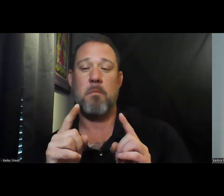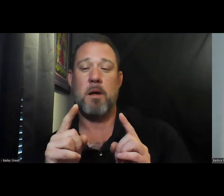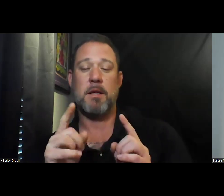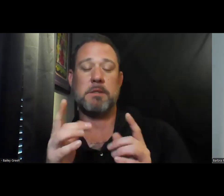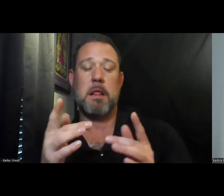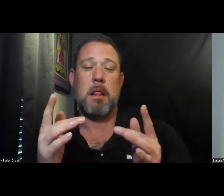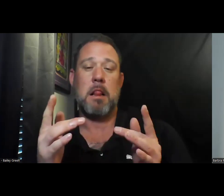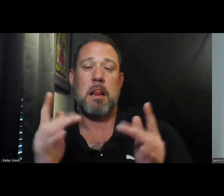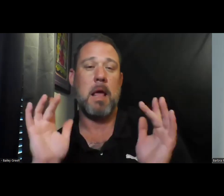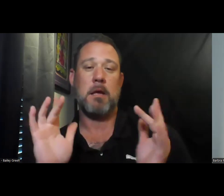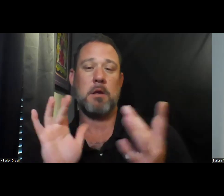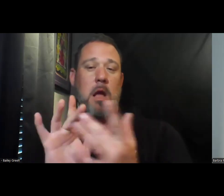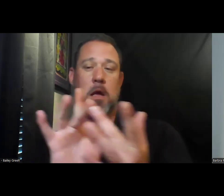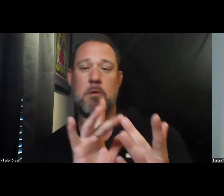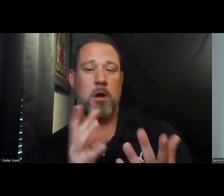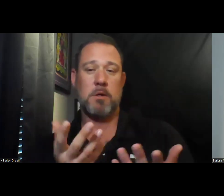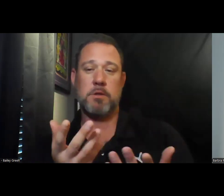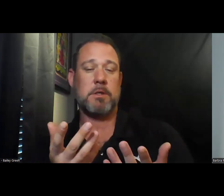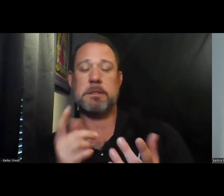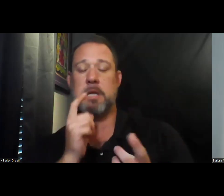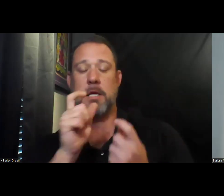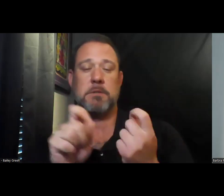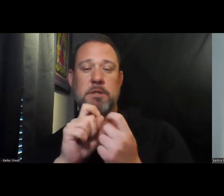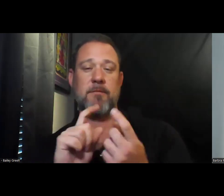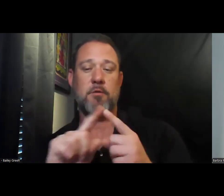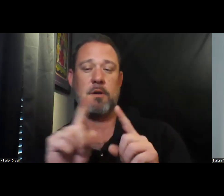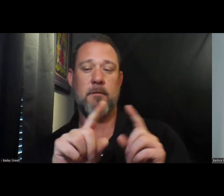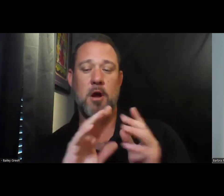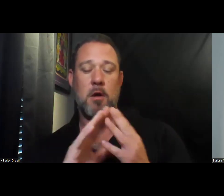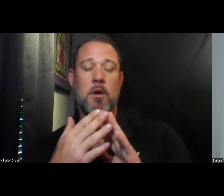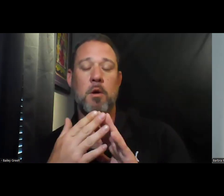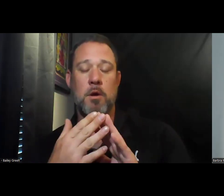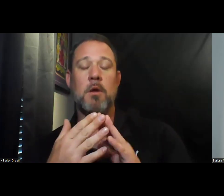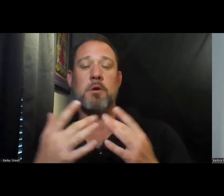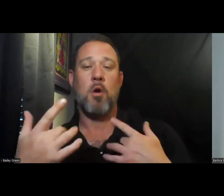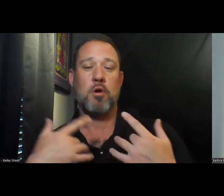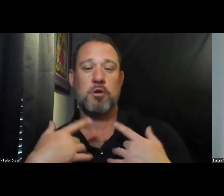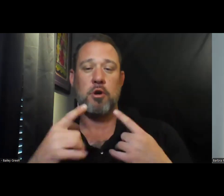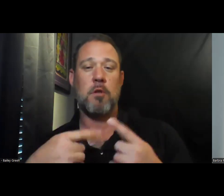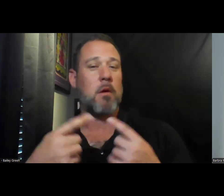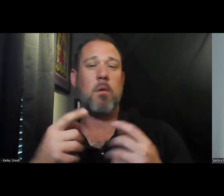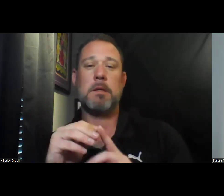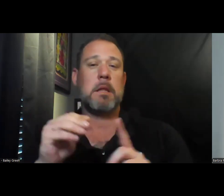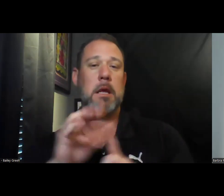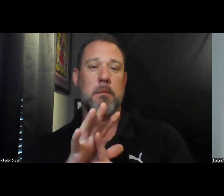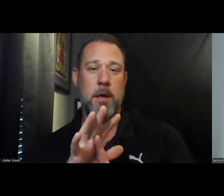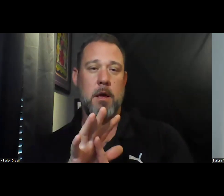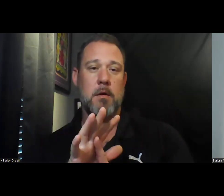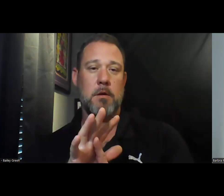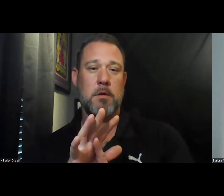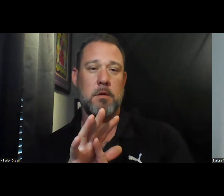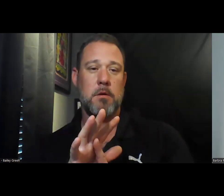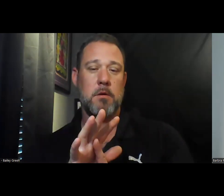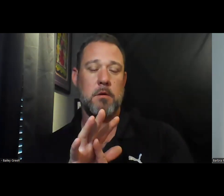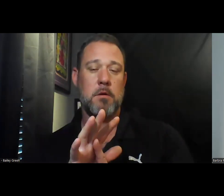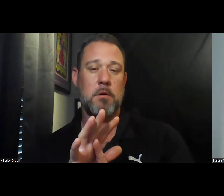light. And again, may not be able to be specific to different communities. And so there's concern about what's the impact going to be from